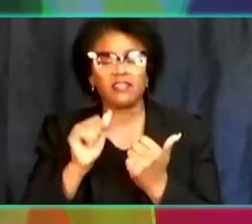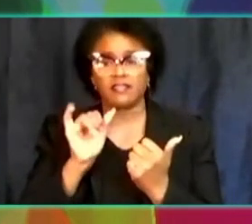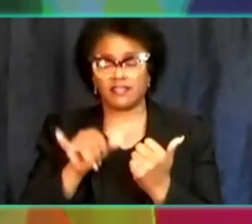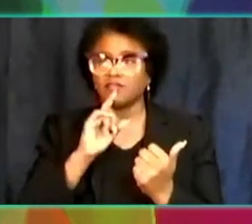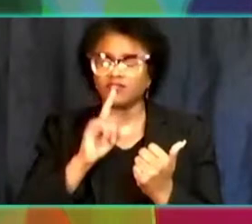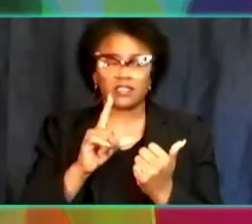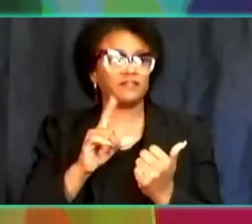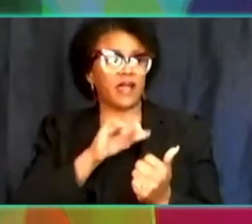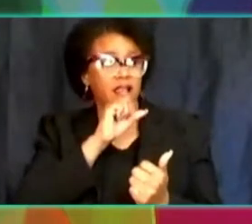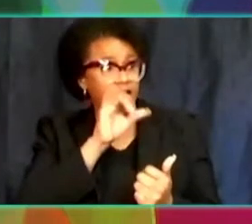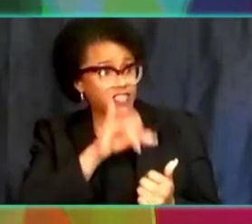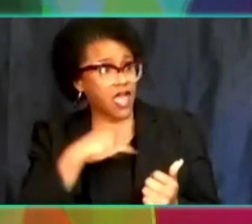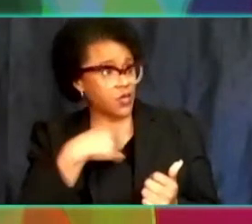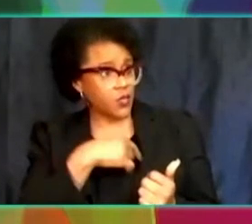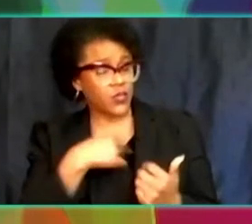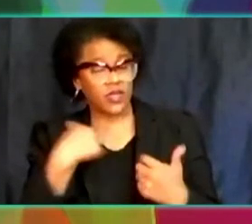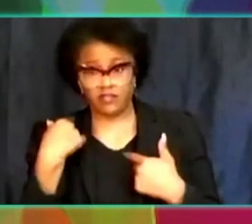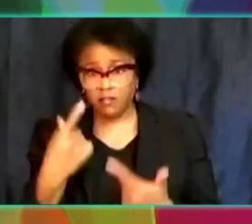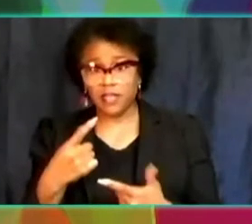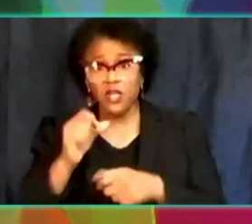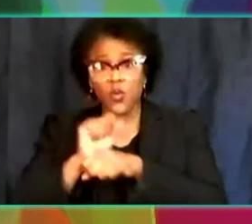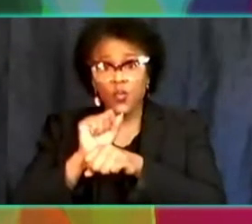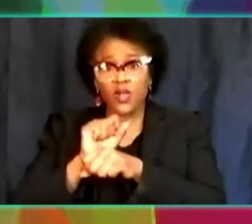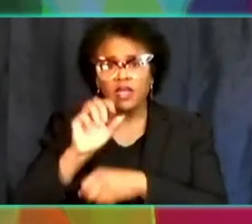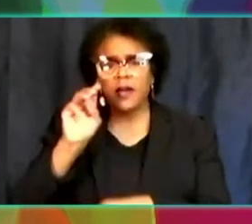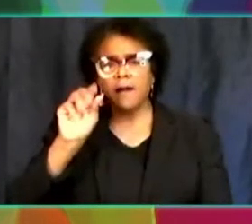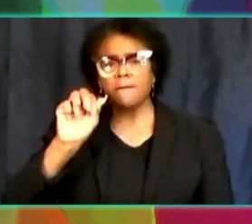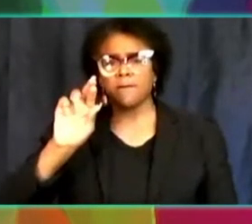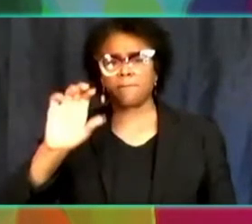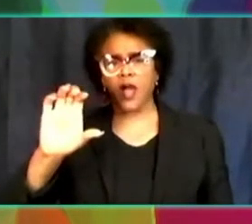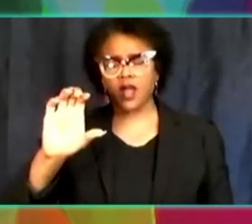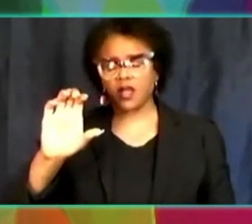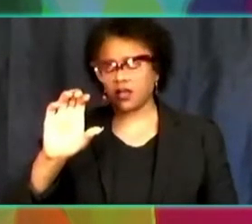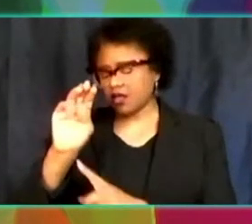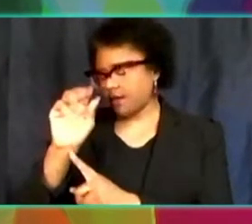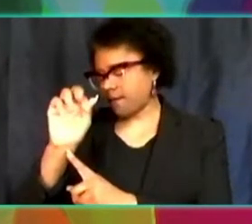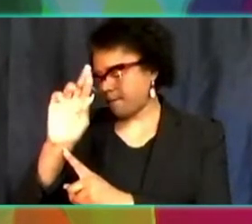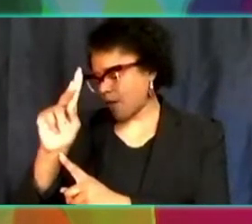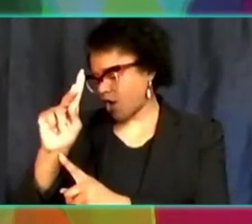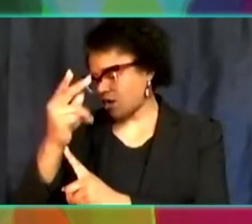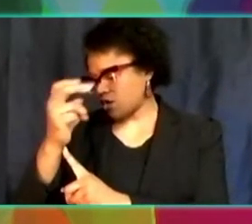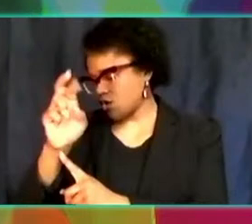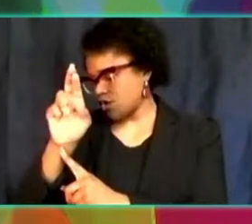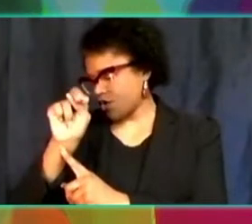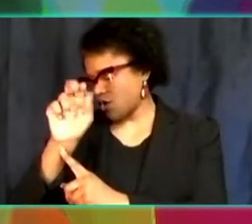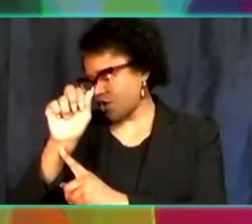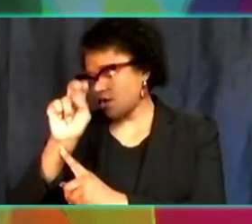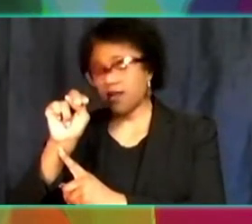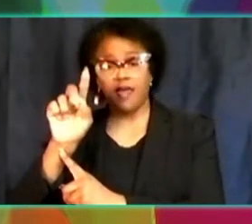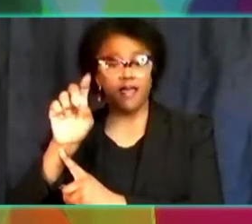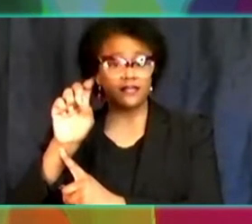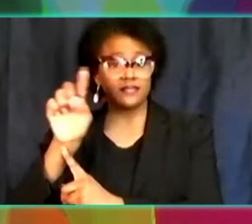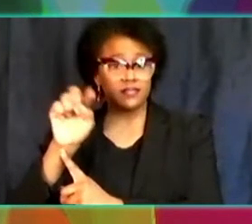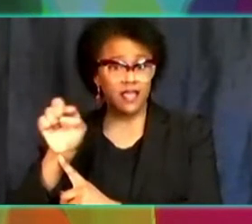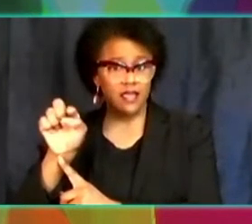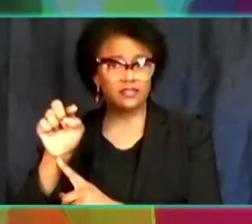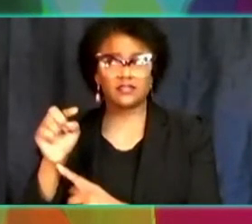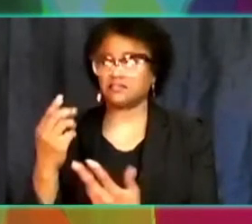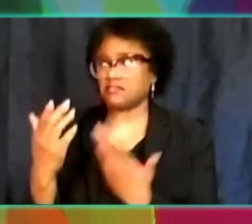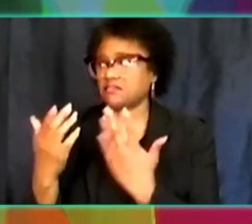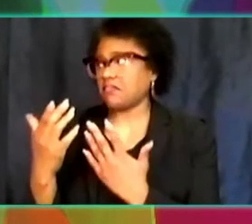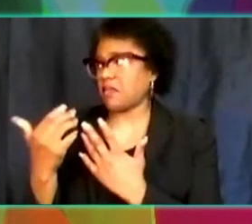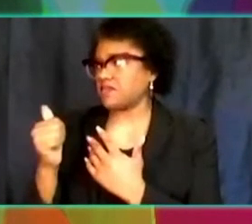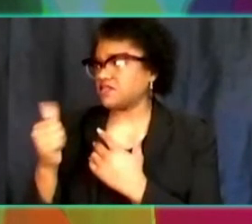because we've been working with Mark Hernandez. It's been like a long time, for like maybe 10